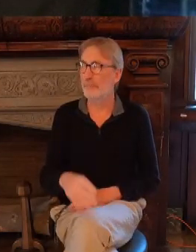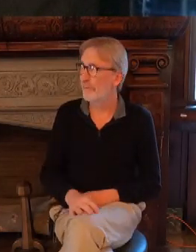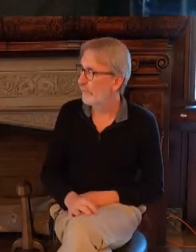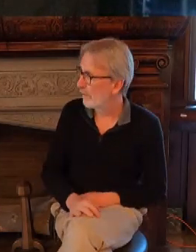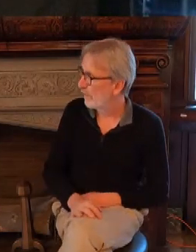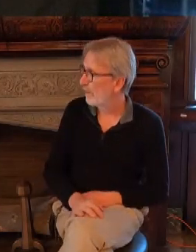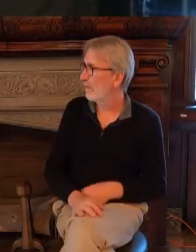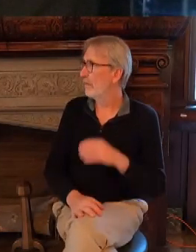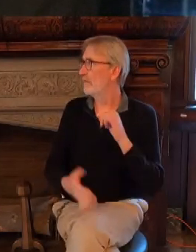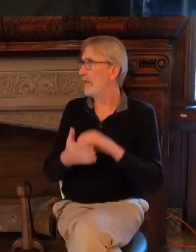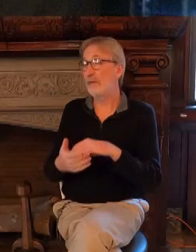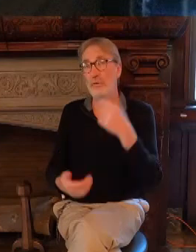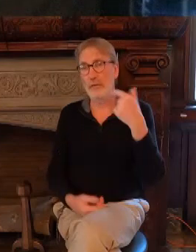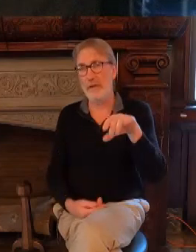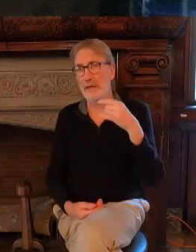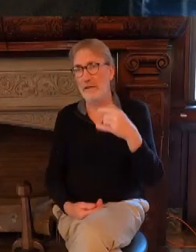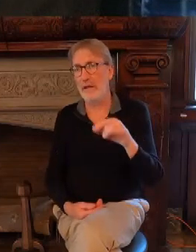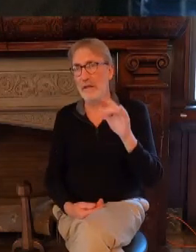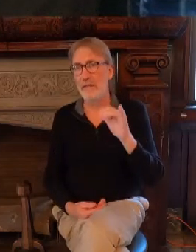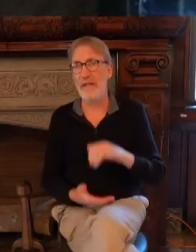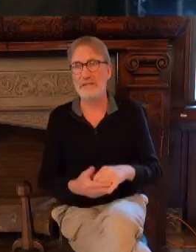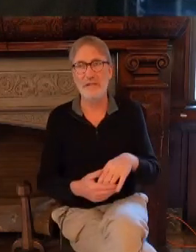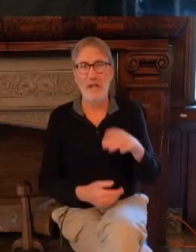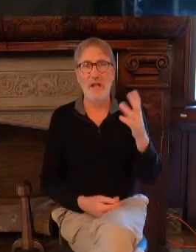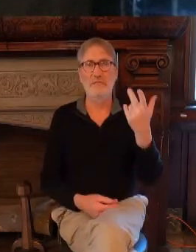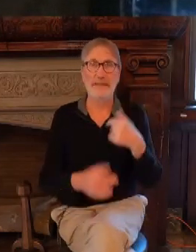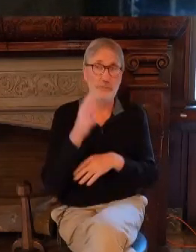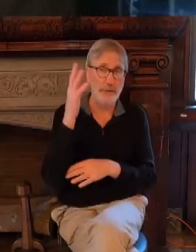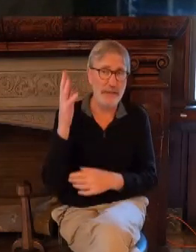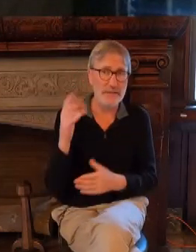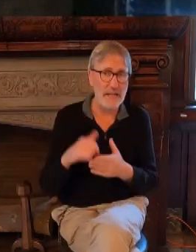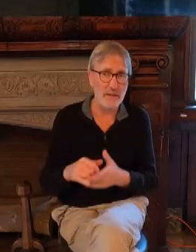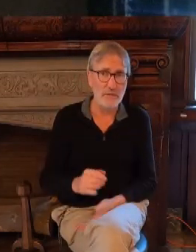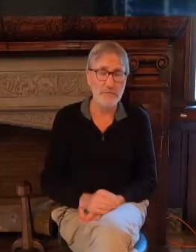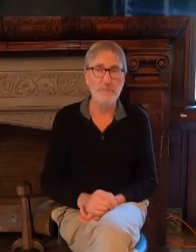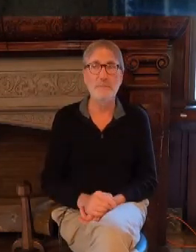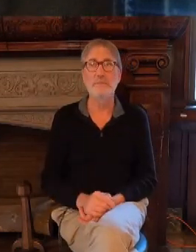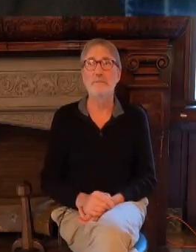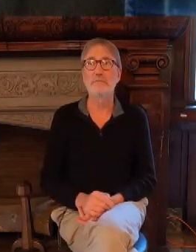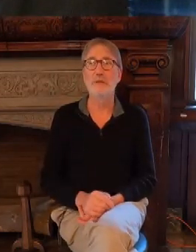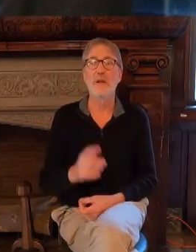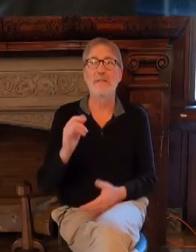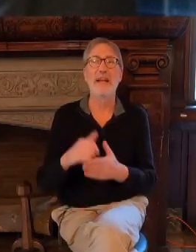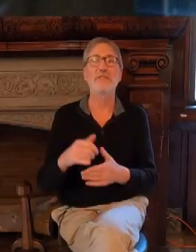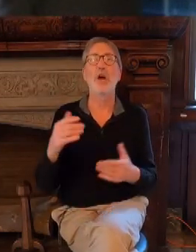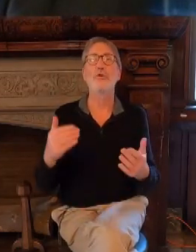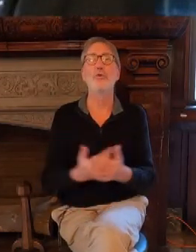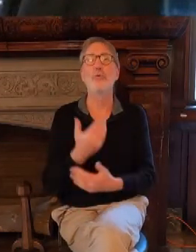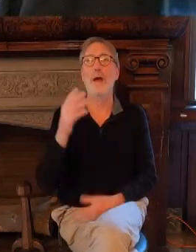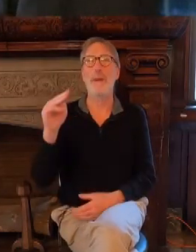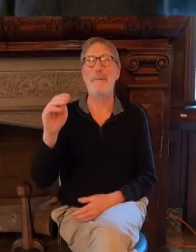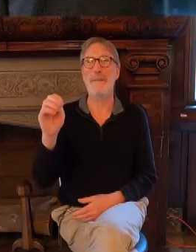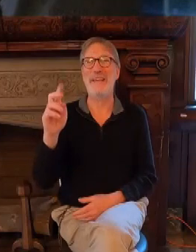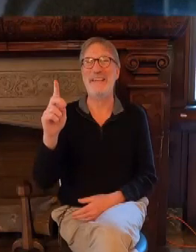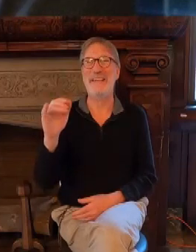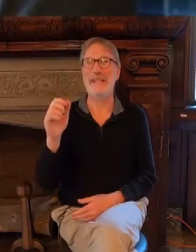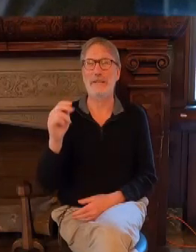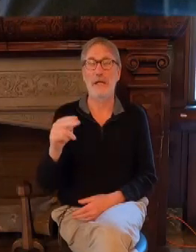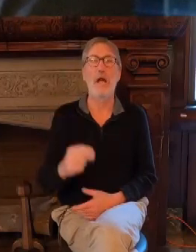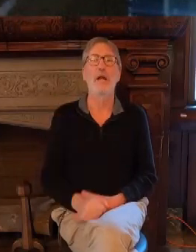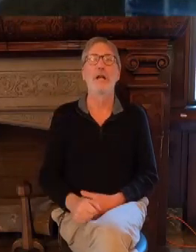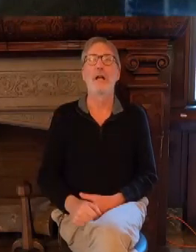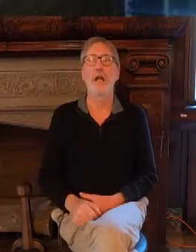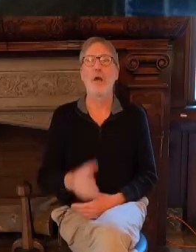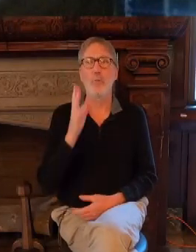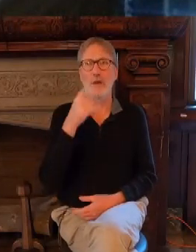that green thing is just landscaping. Is that what it is? That would be a new median. And so it's shown as landscaping, but it will